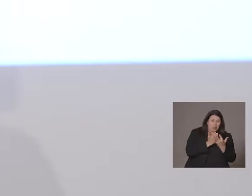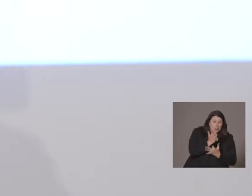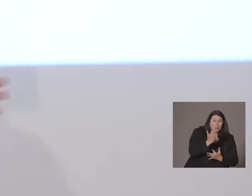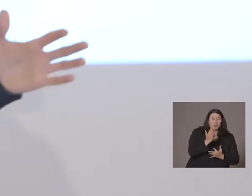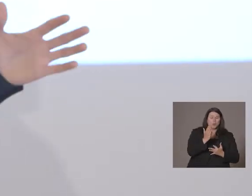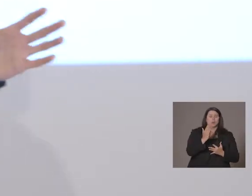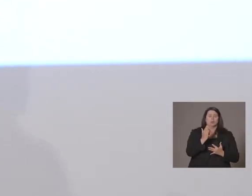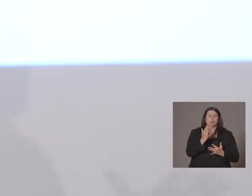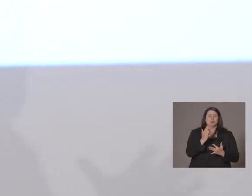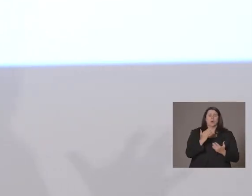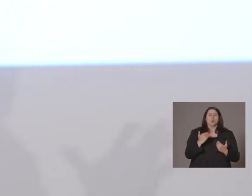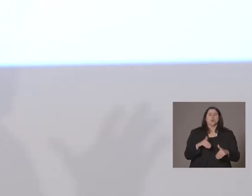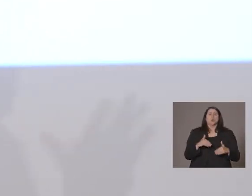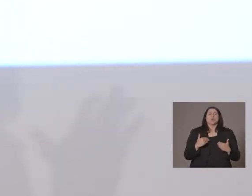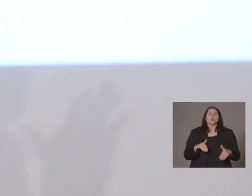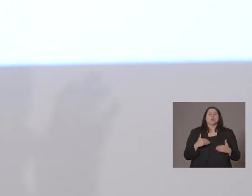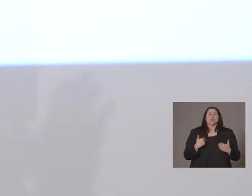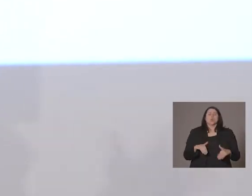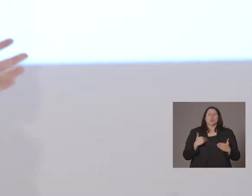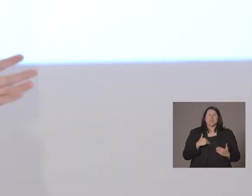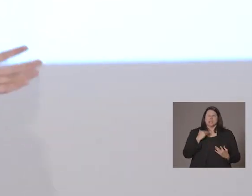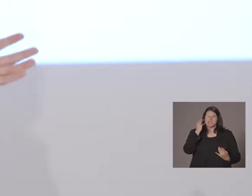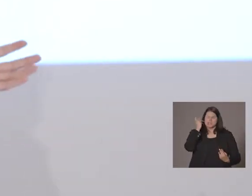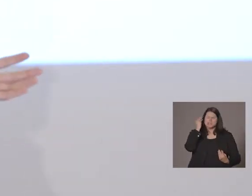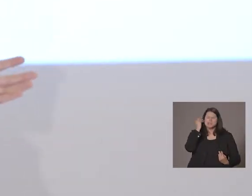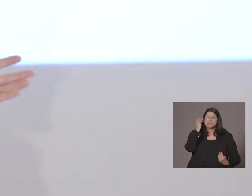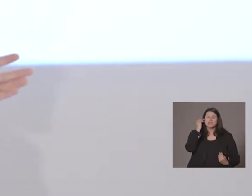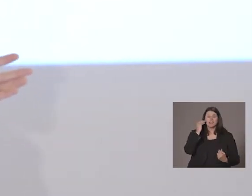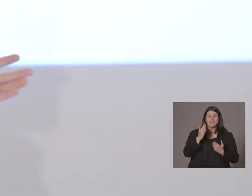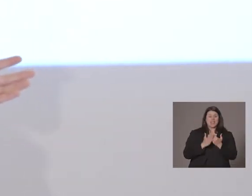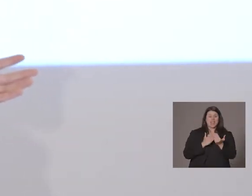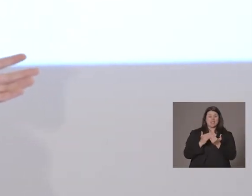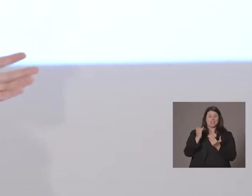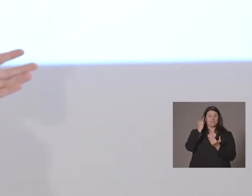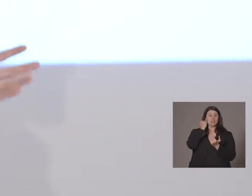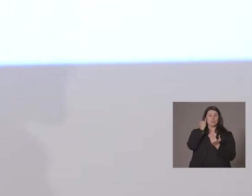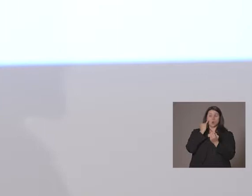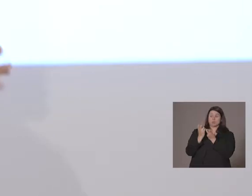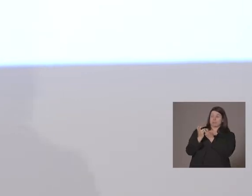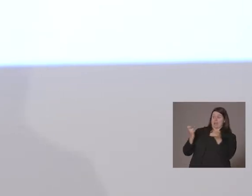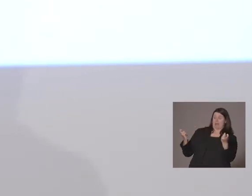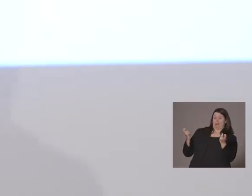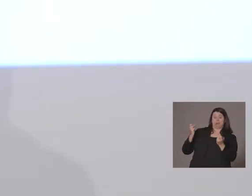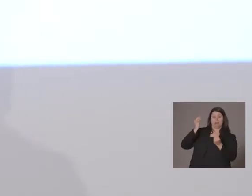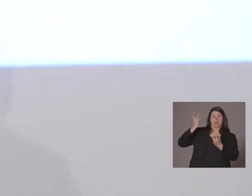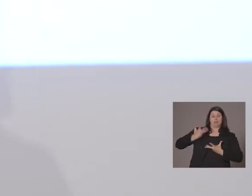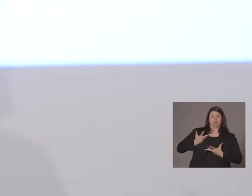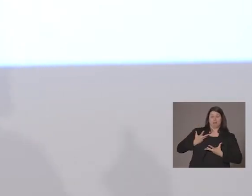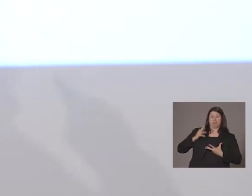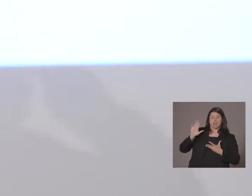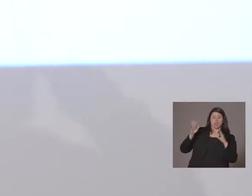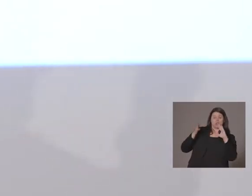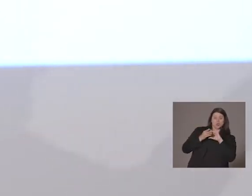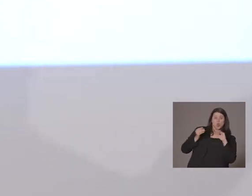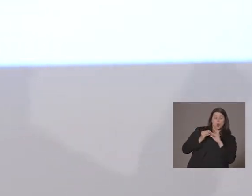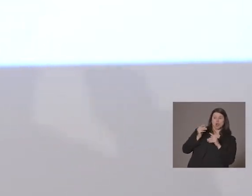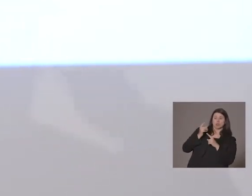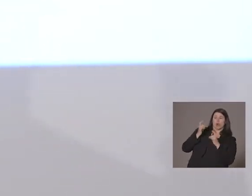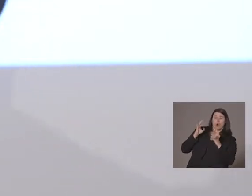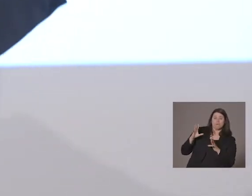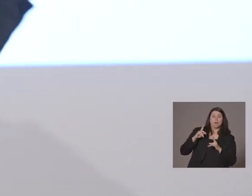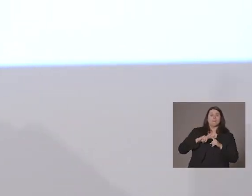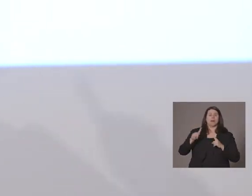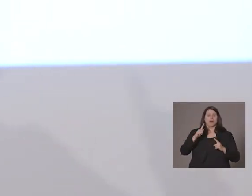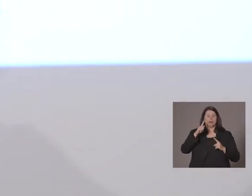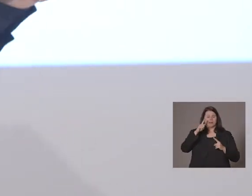have a panel of people telling us their most horrific stories, talking about trauma and the connections that your brains